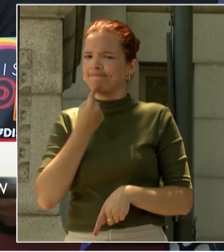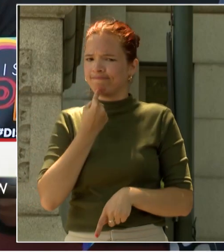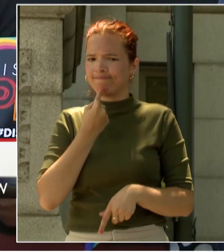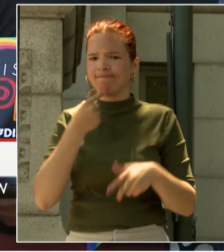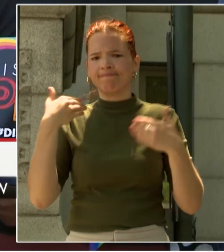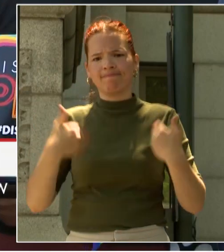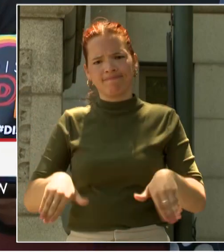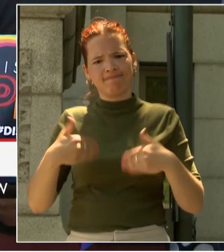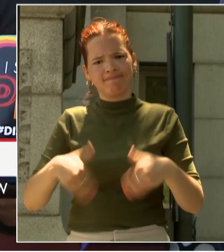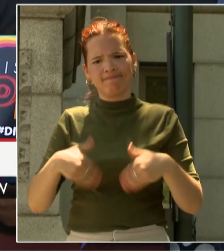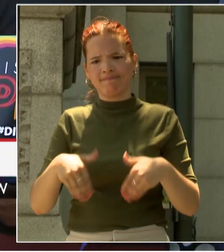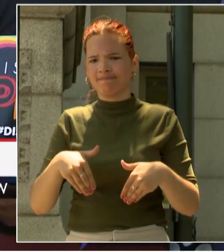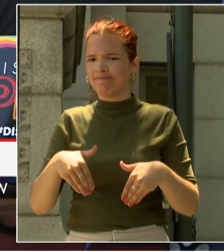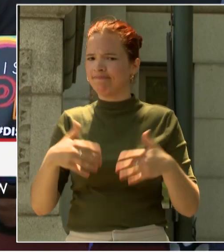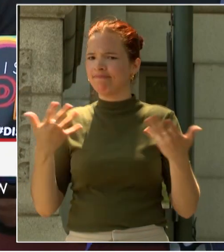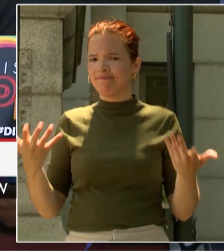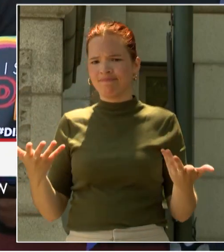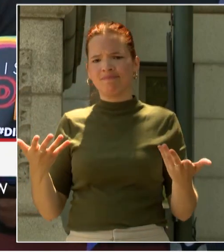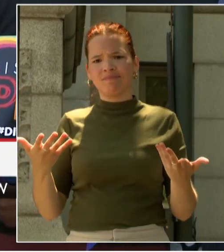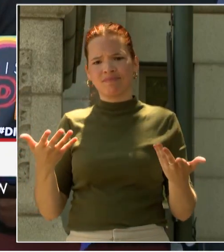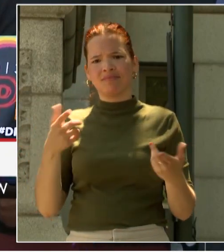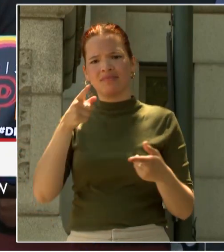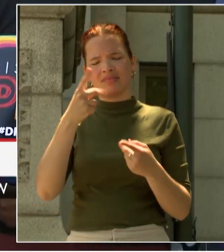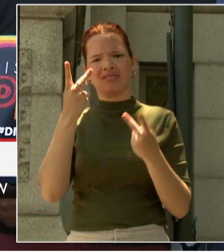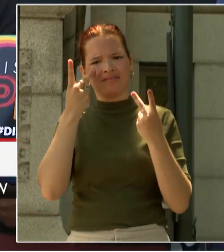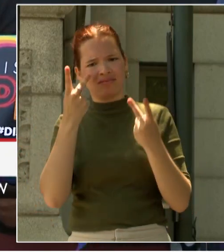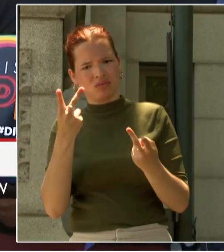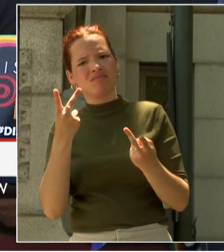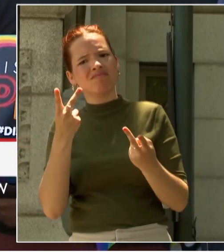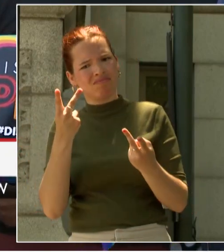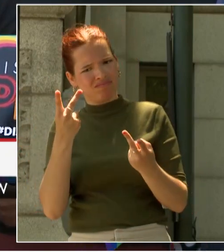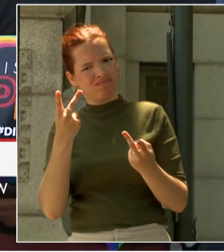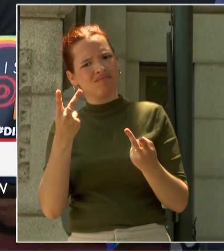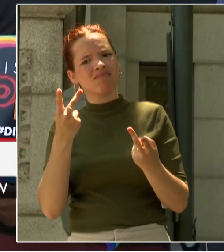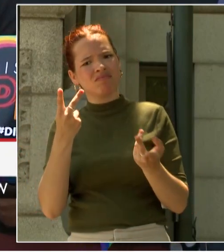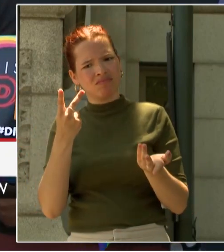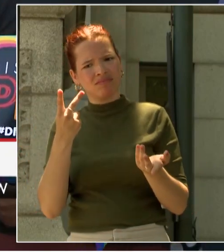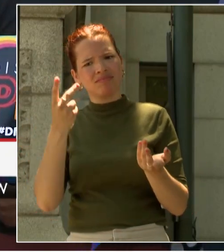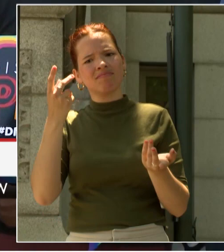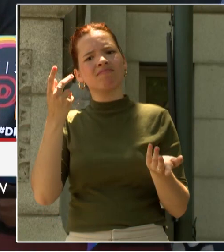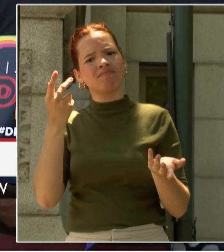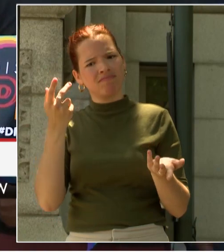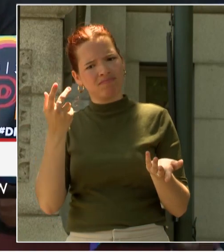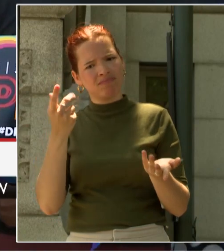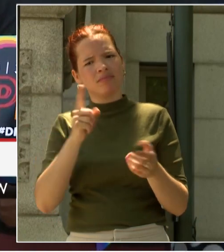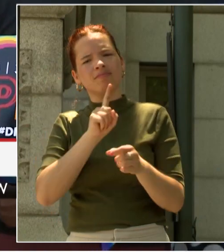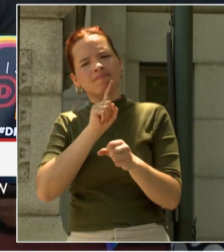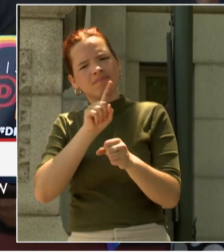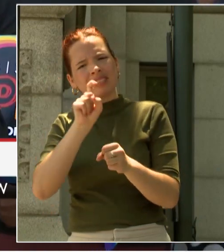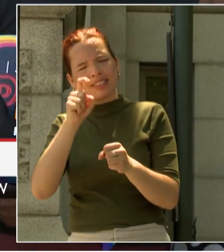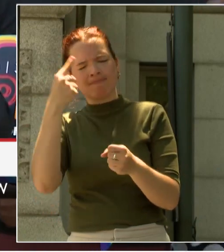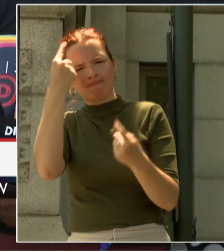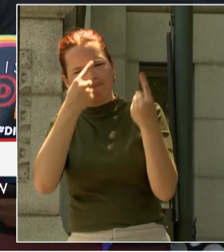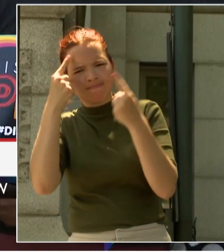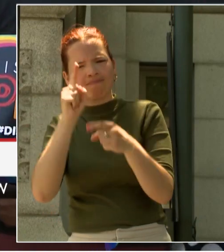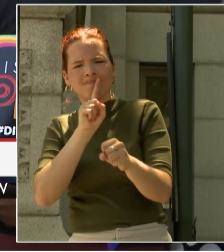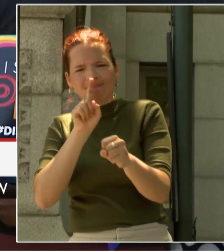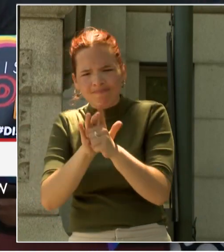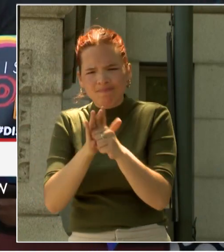view, an occasion to rededicate, to accept that, unfortunately, to accept that